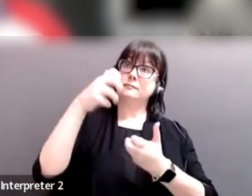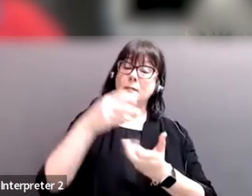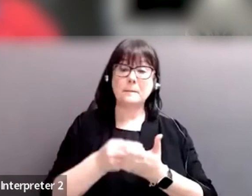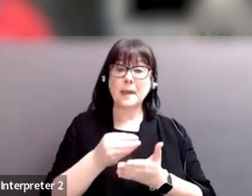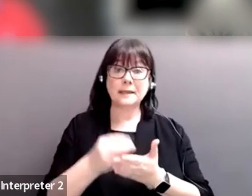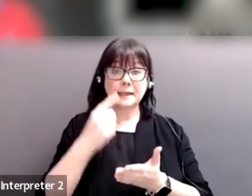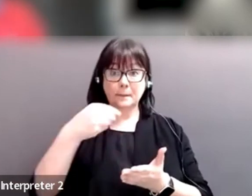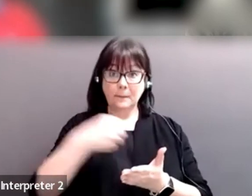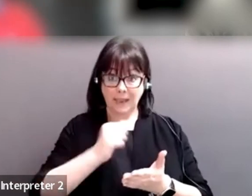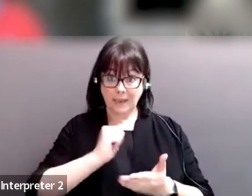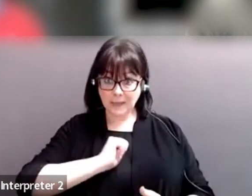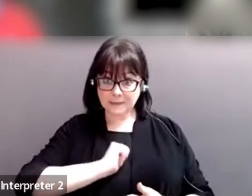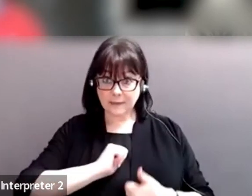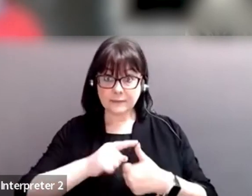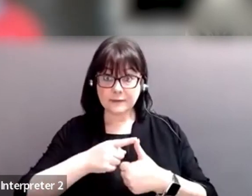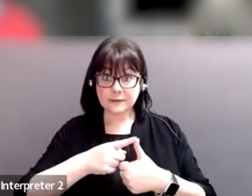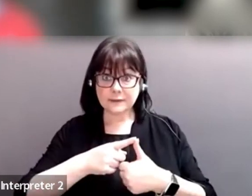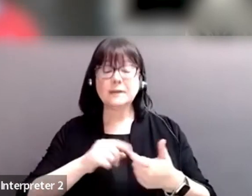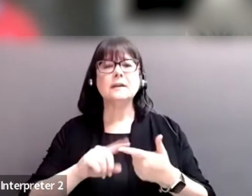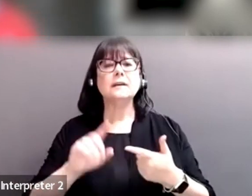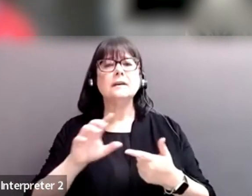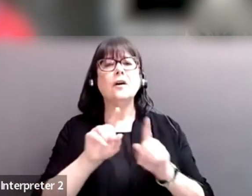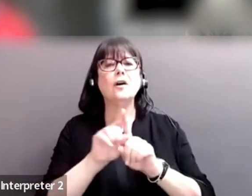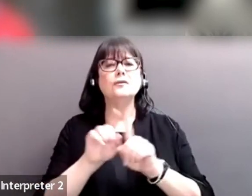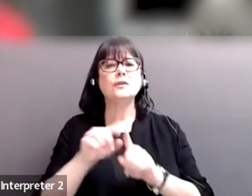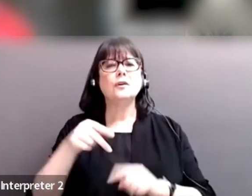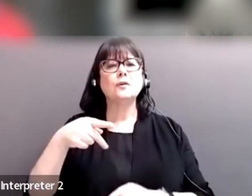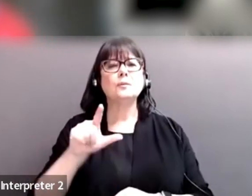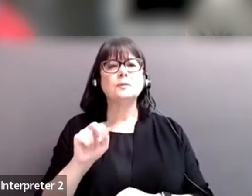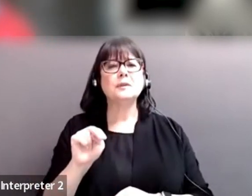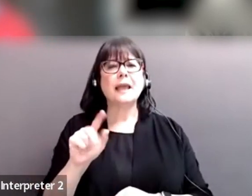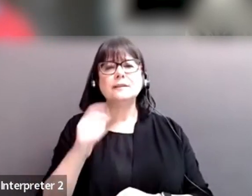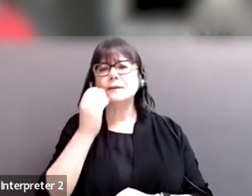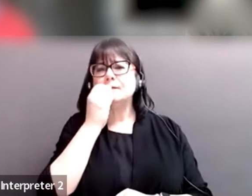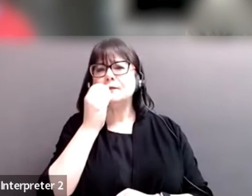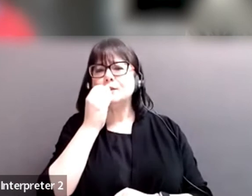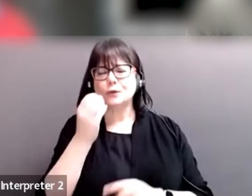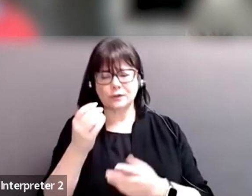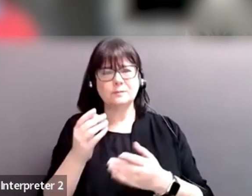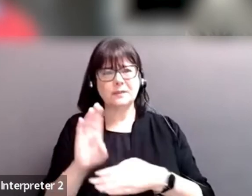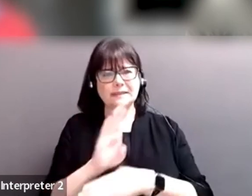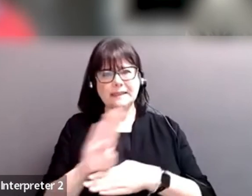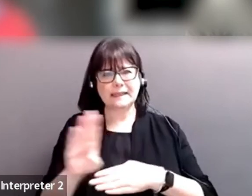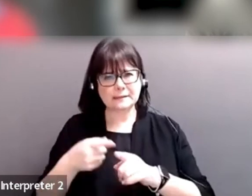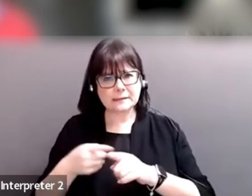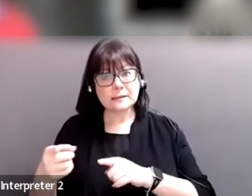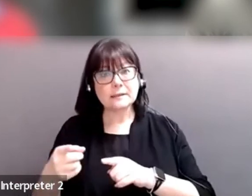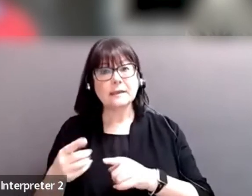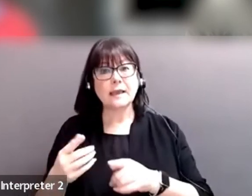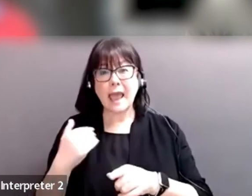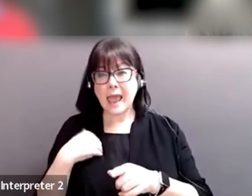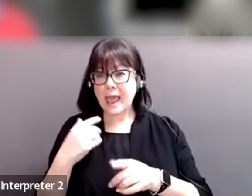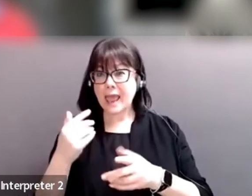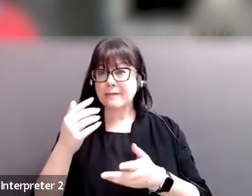grants available for the plant-based food industry? Right. Okay. So first of all, great question about